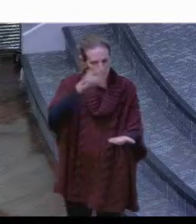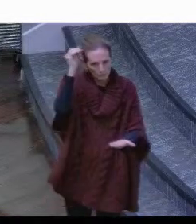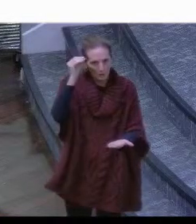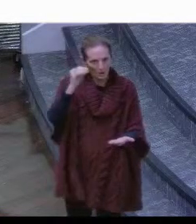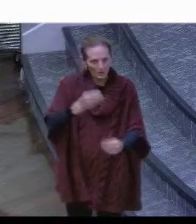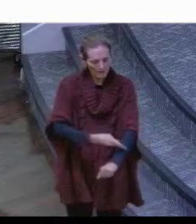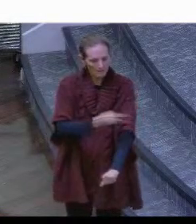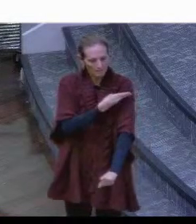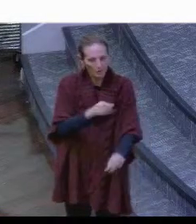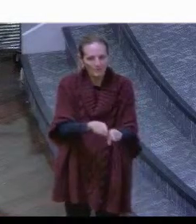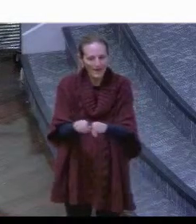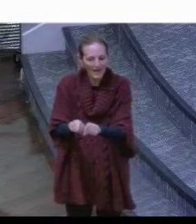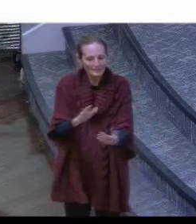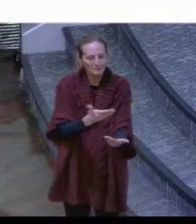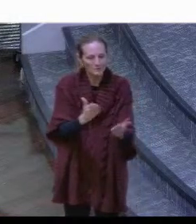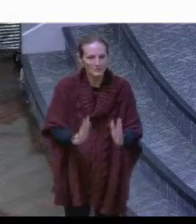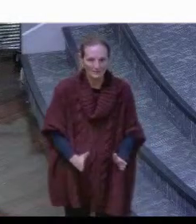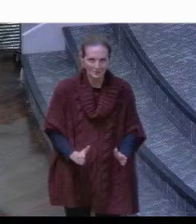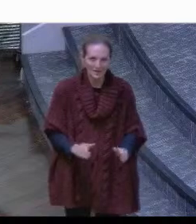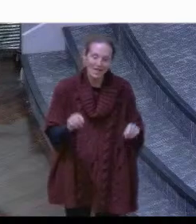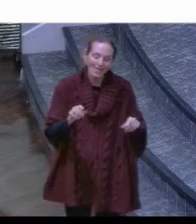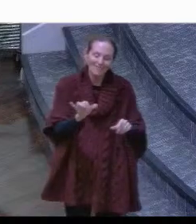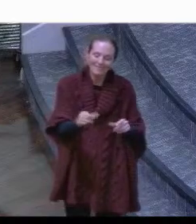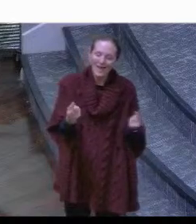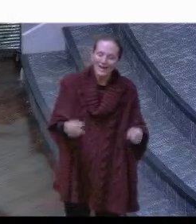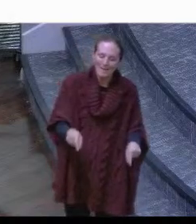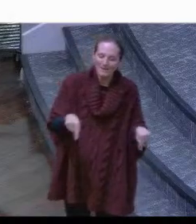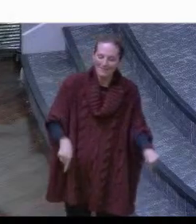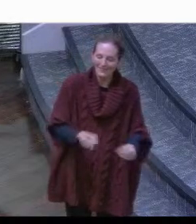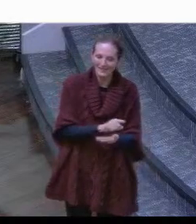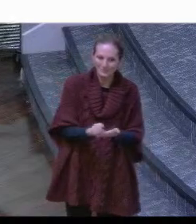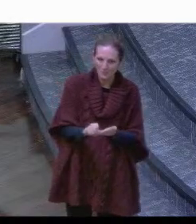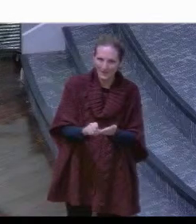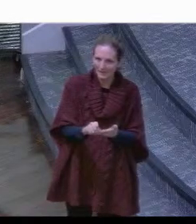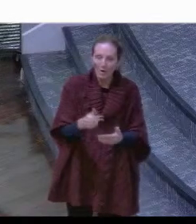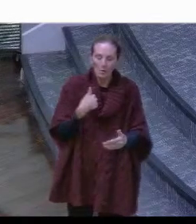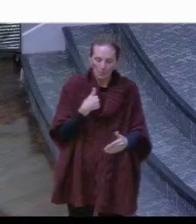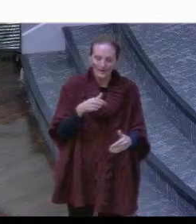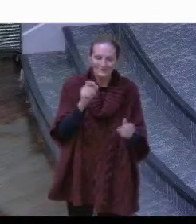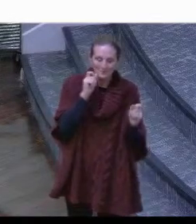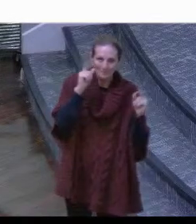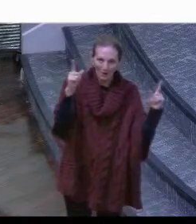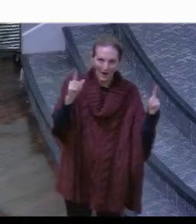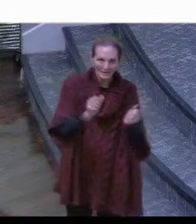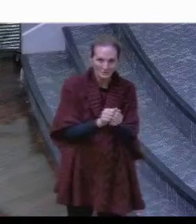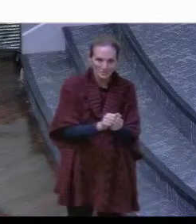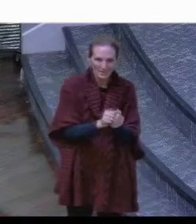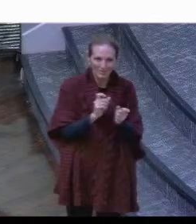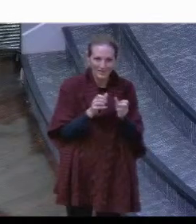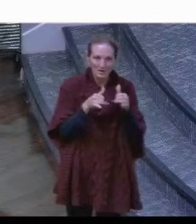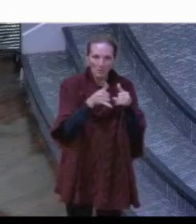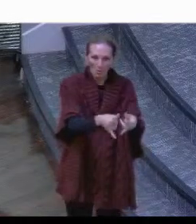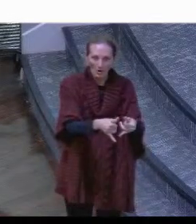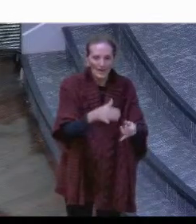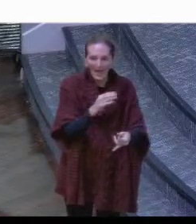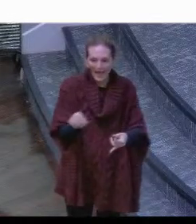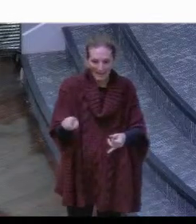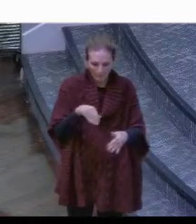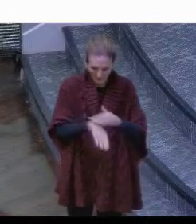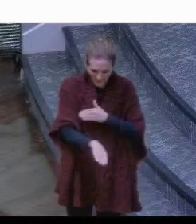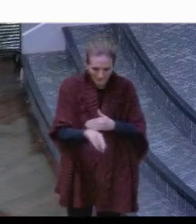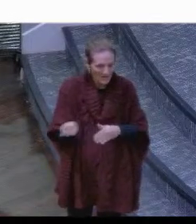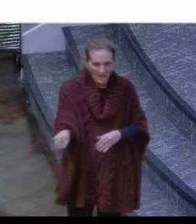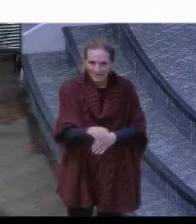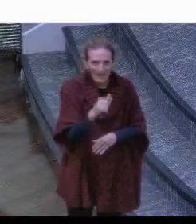just this week when we surprised her with this award. They did not stop playing because she told them they had 30 more seconds. And